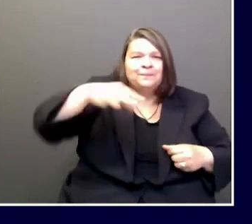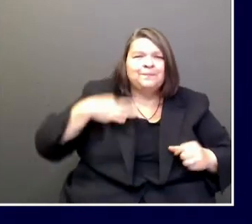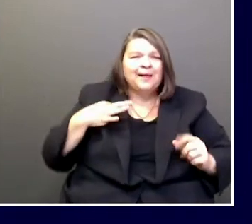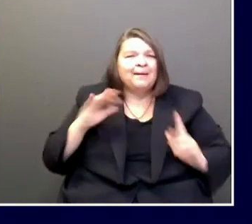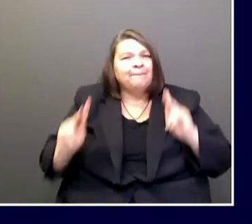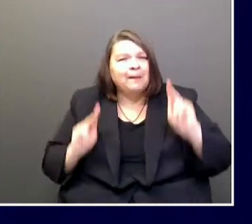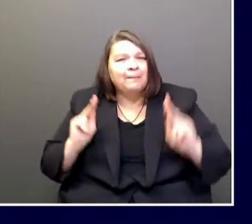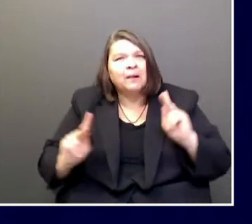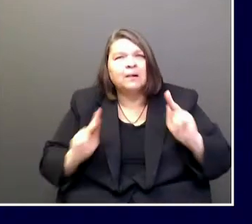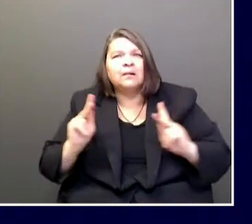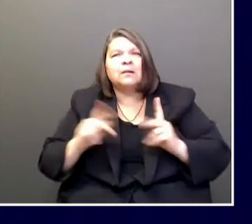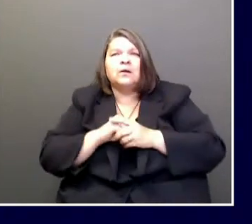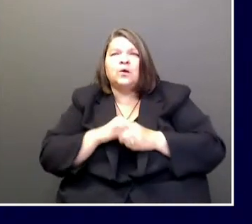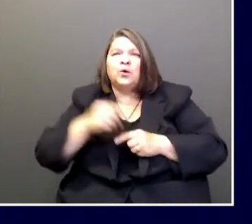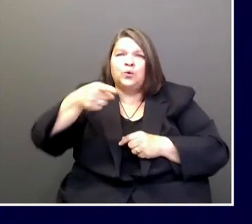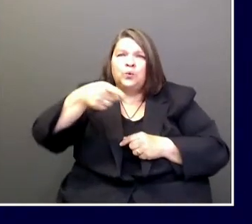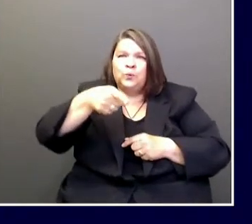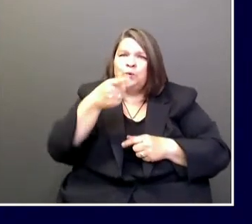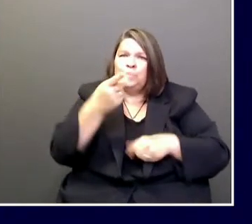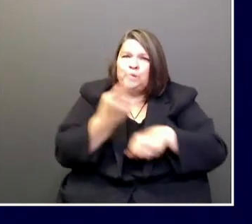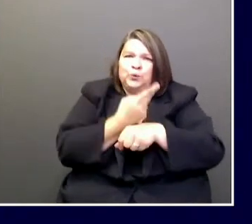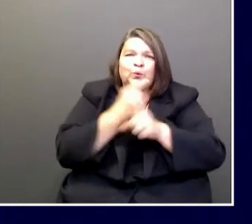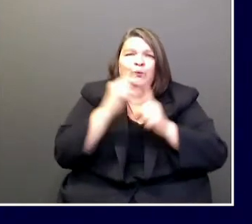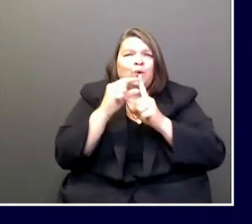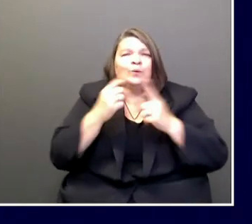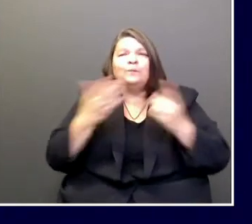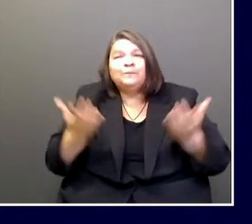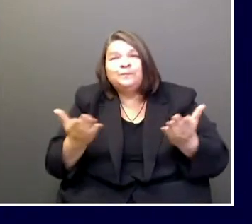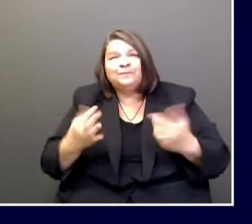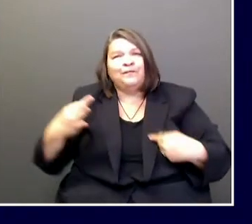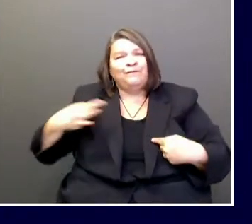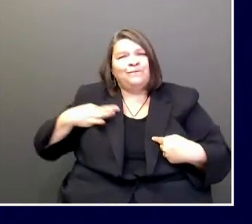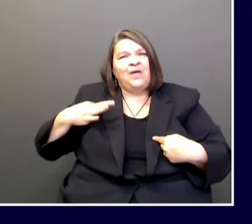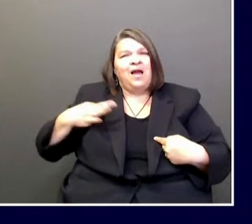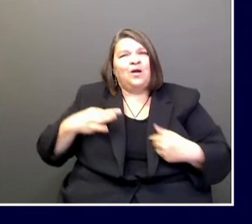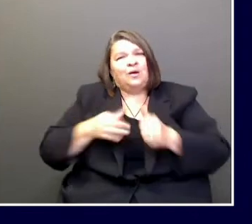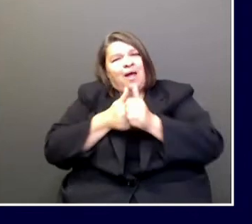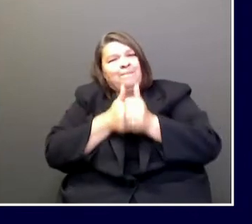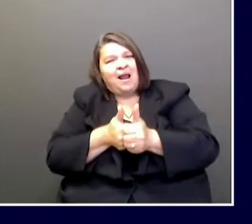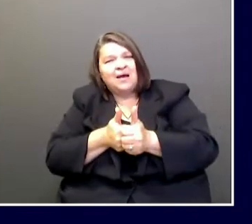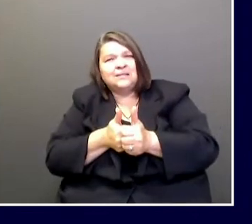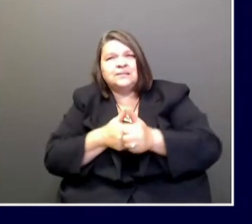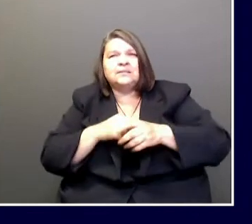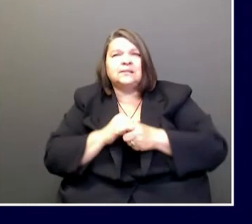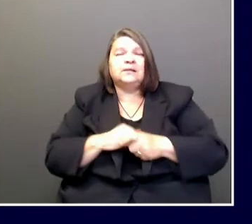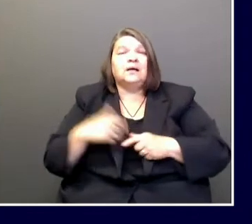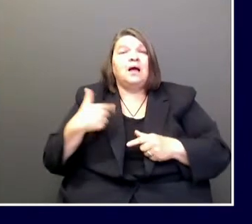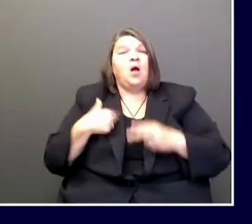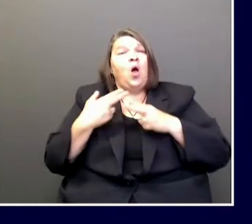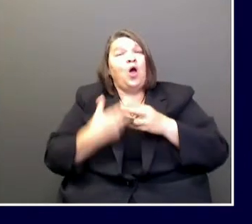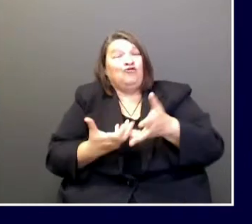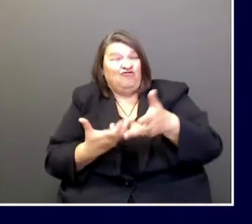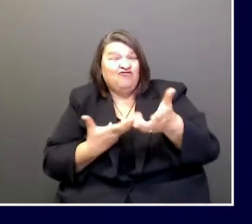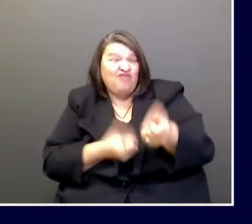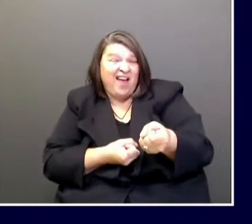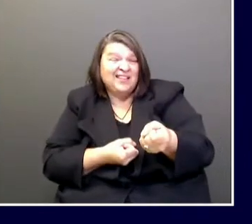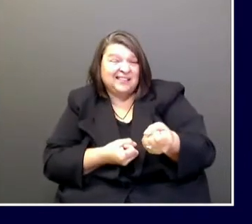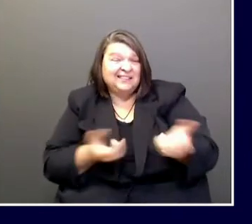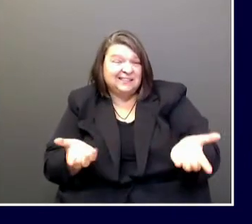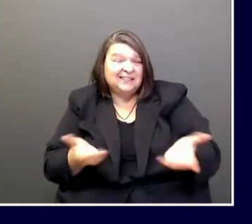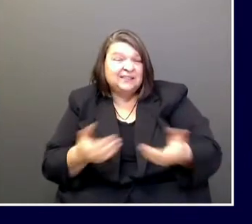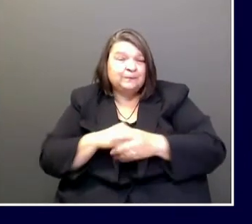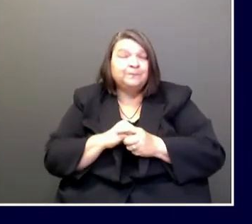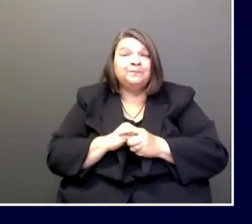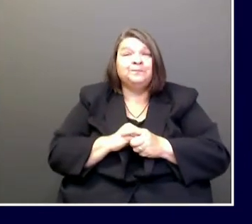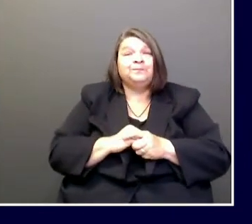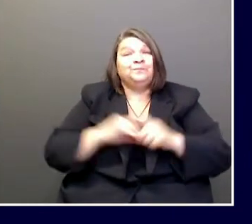voluntary compliance. I think a lot of people call it trust. And throughout, Maine people have made choices that indicate that